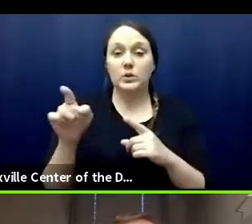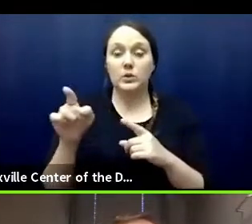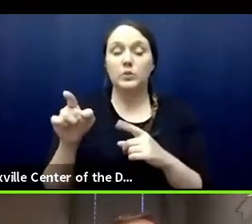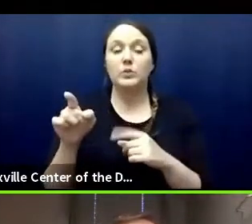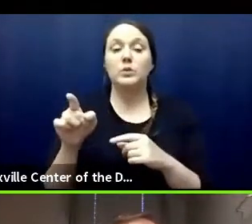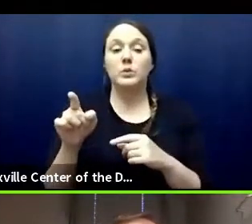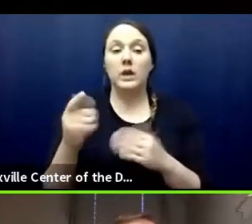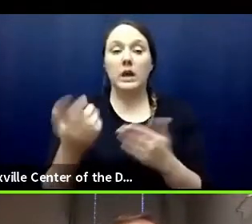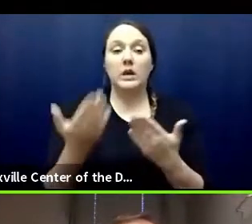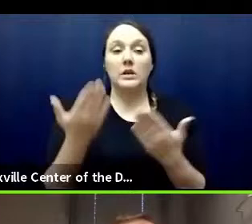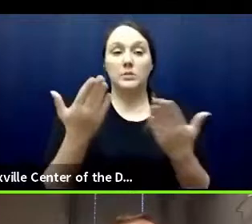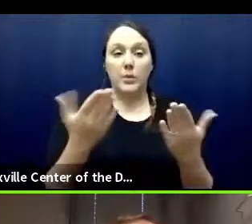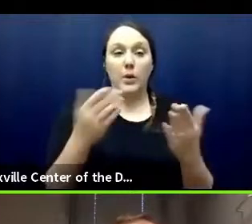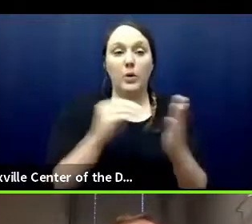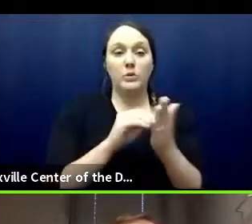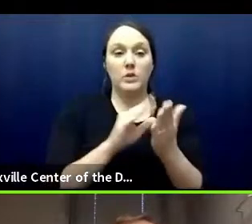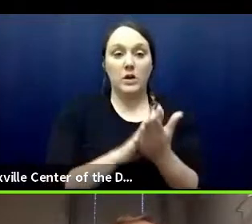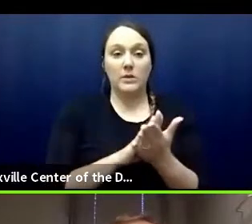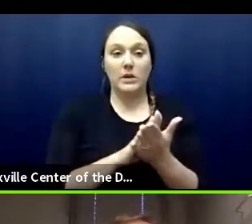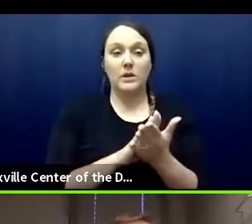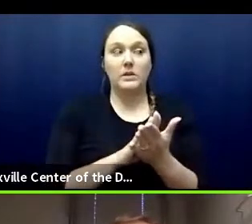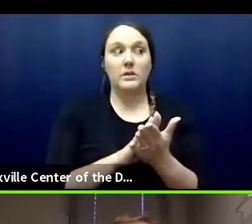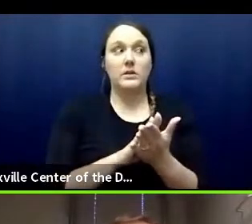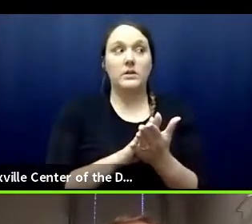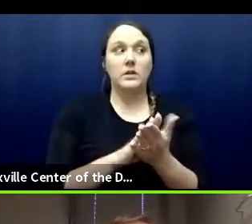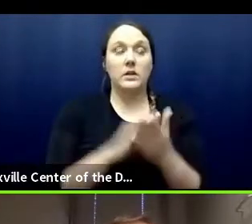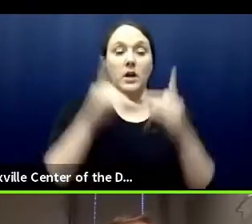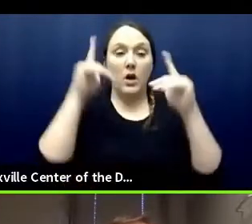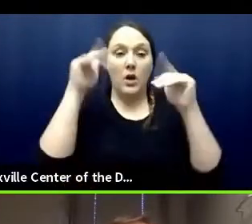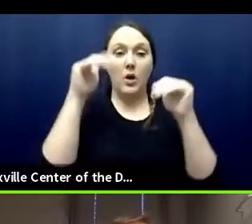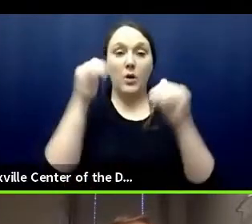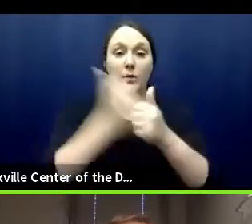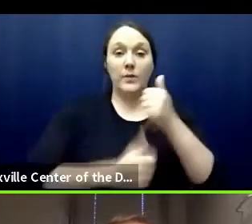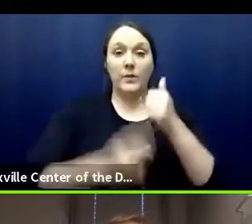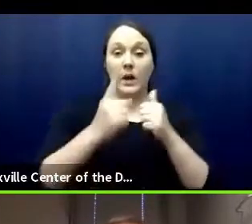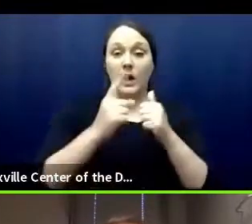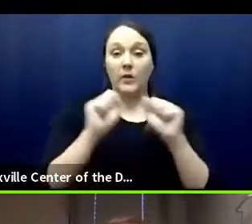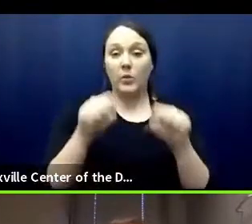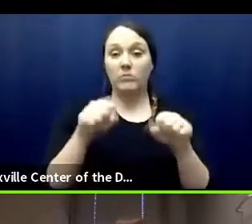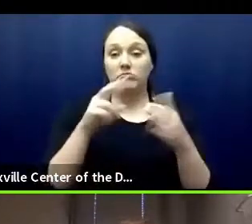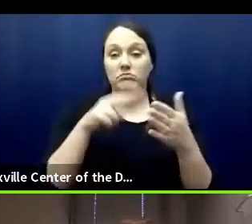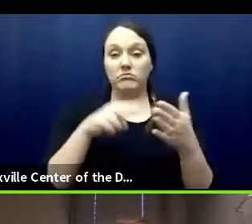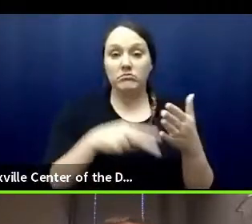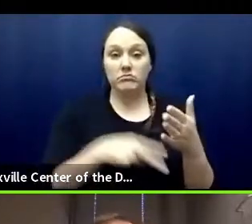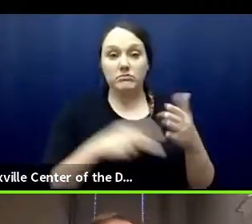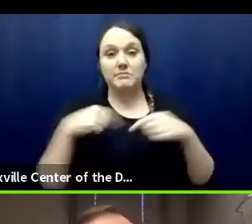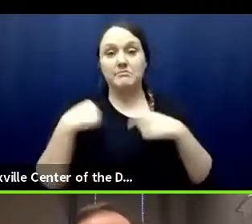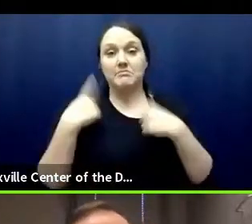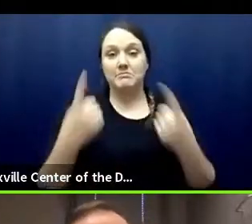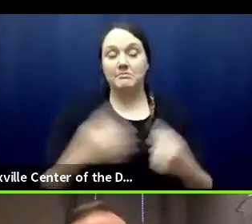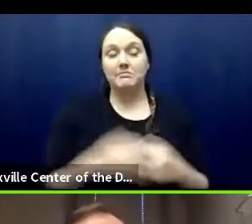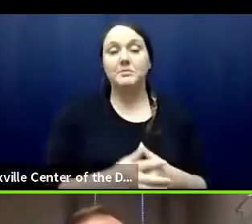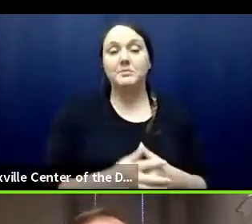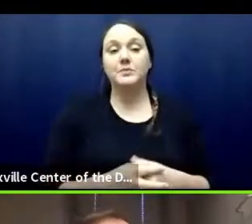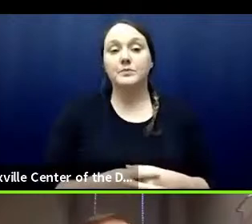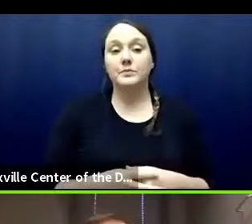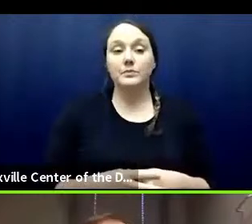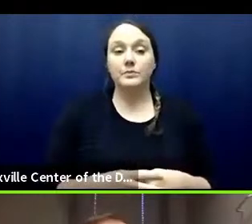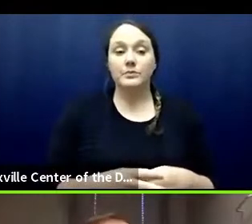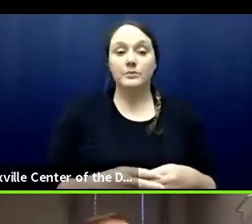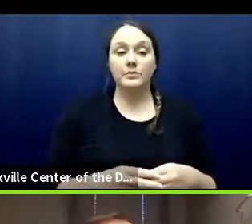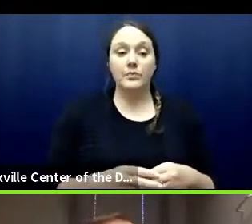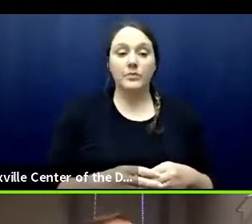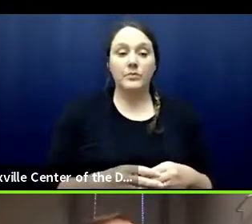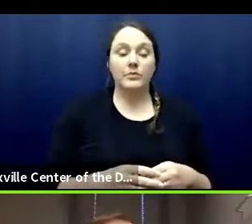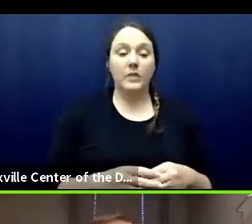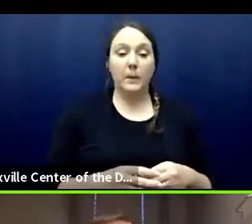a proposed document. And hopefully everybody's had time to kind of look over those. So